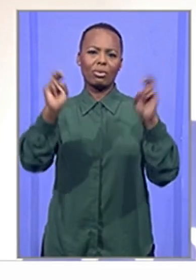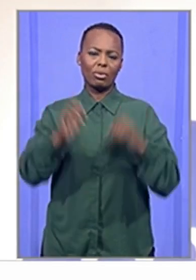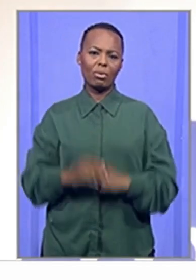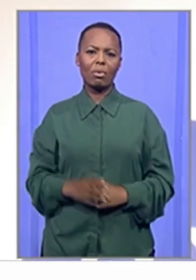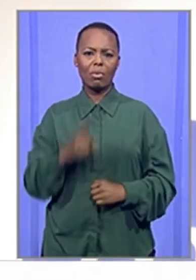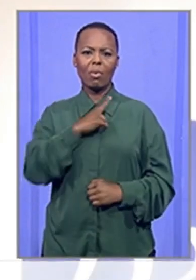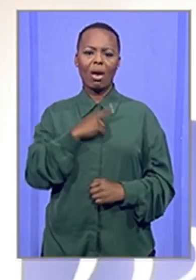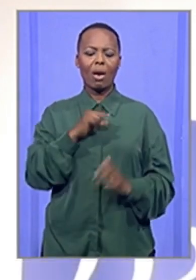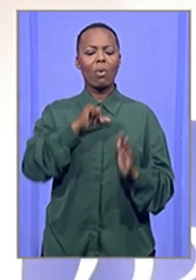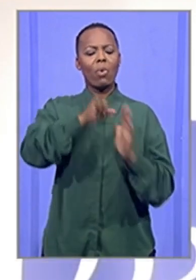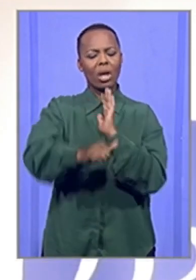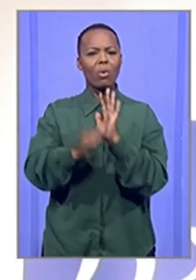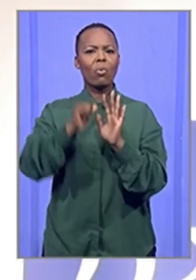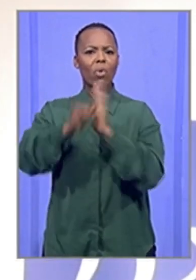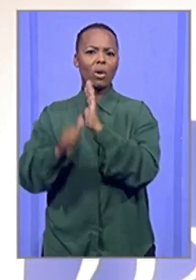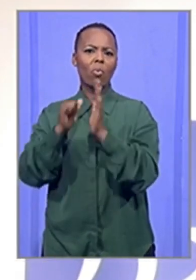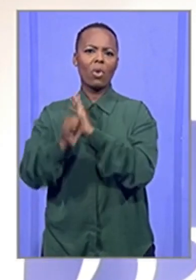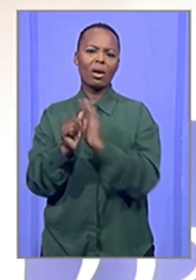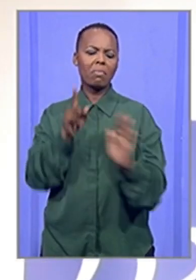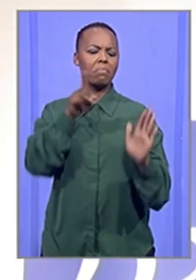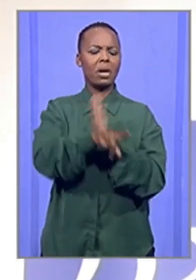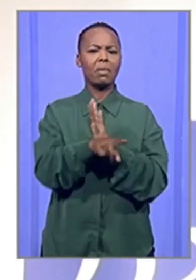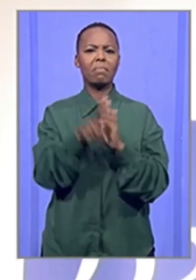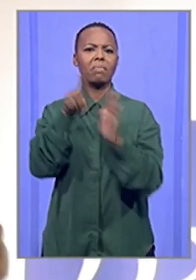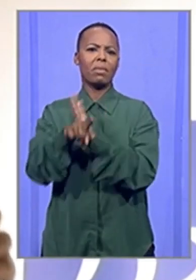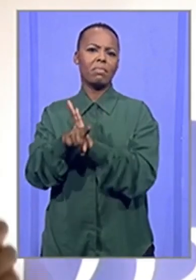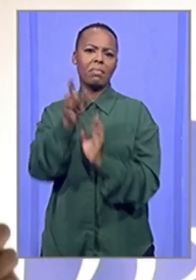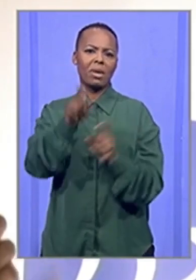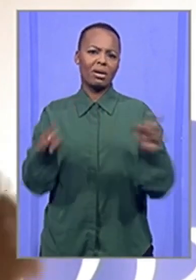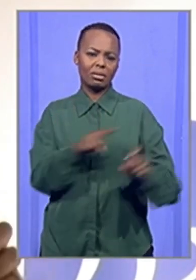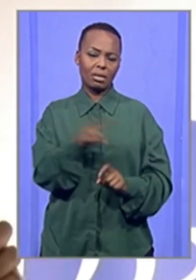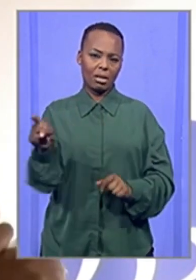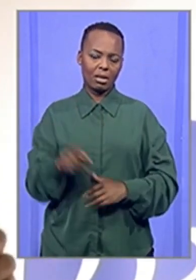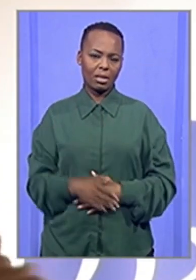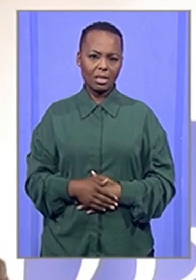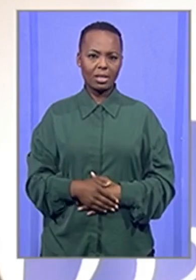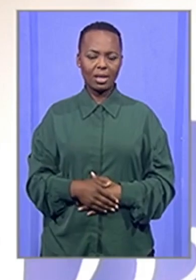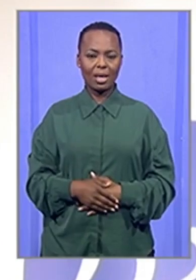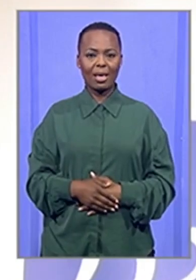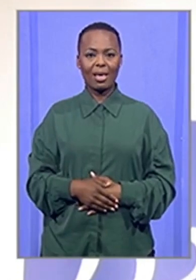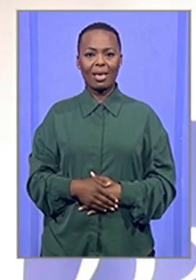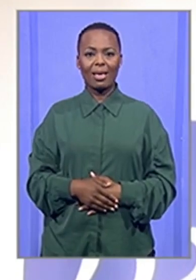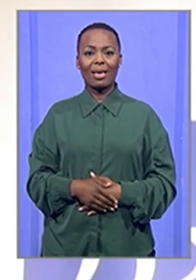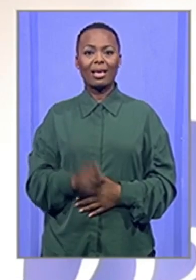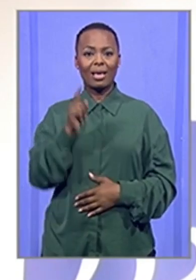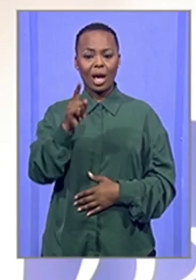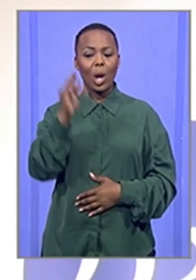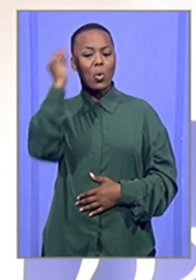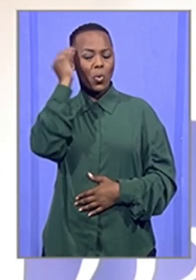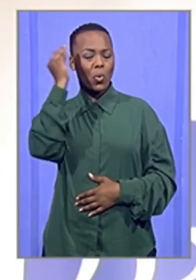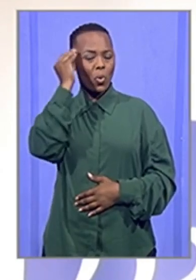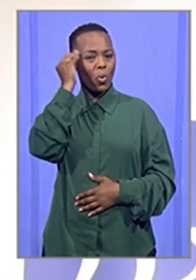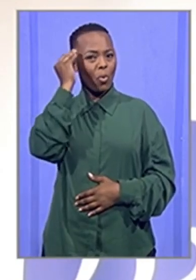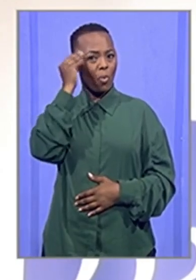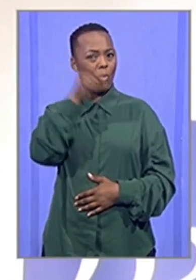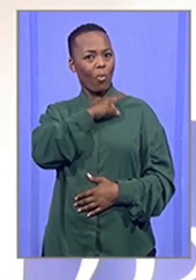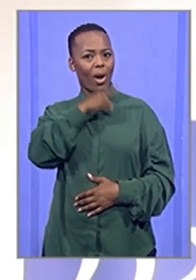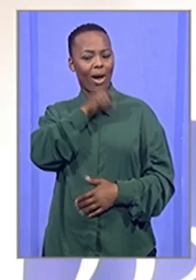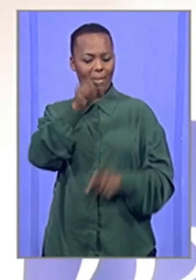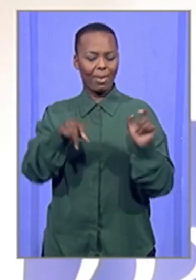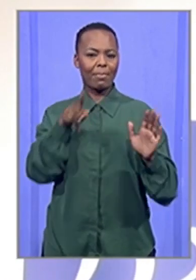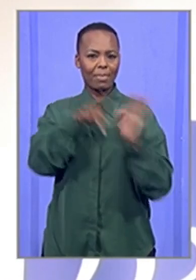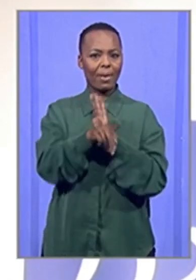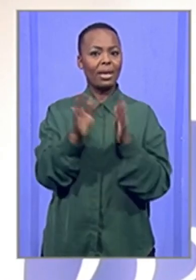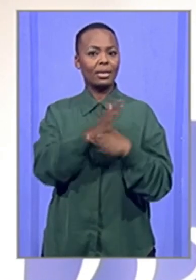gore beke le beke go bolaiwa motho ene dilo tše di jang batho tše re a di tseba tše dingwe di bereka